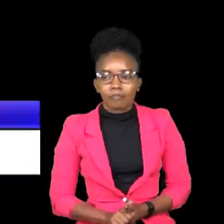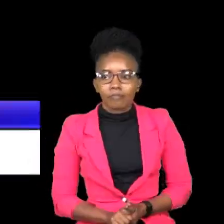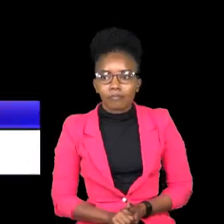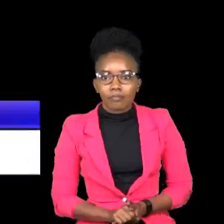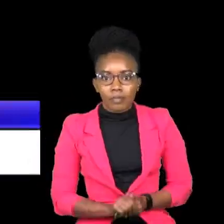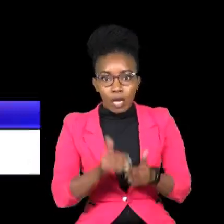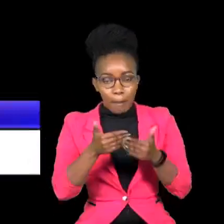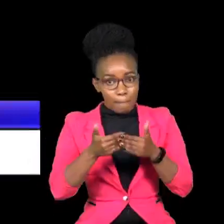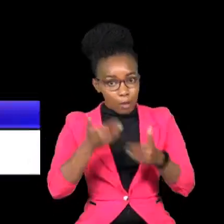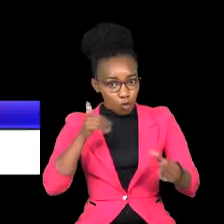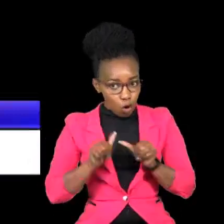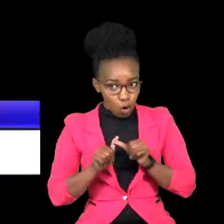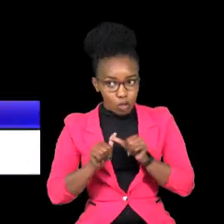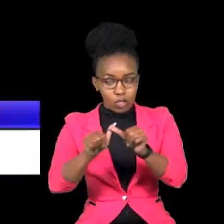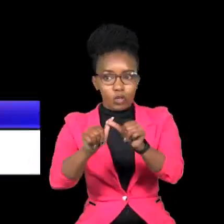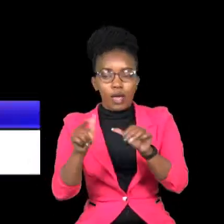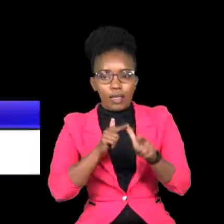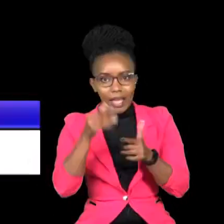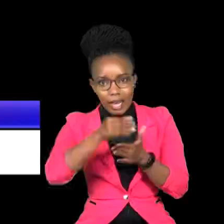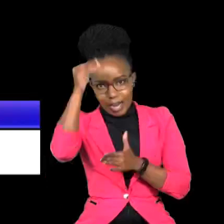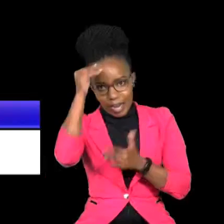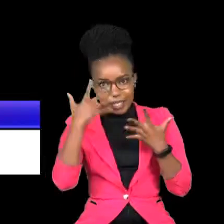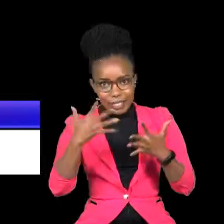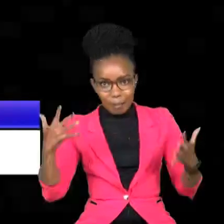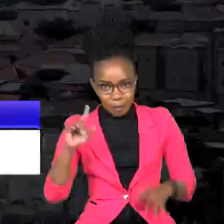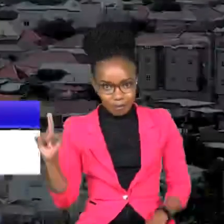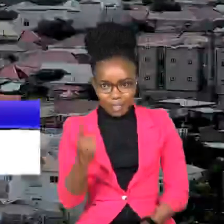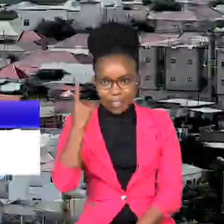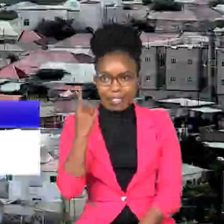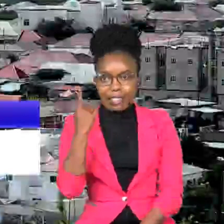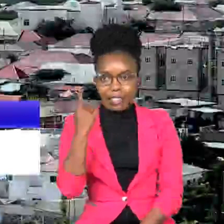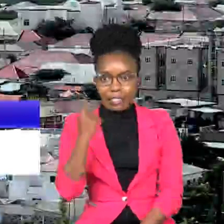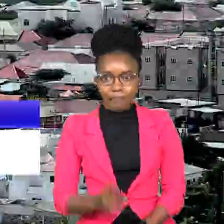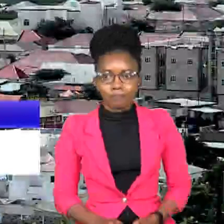Before we progress with our journey, let us learn something first.